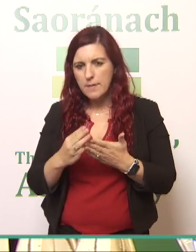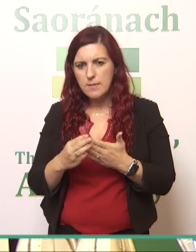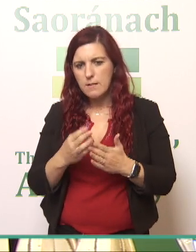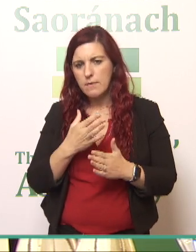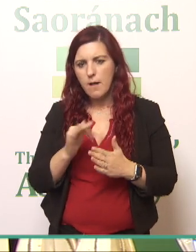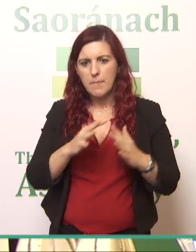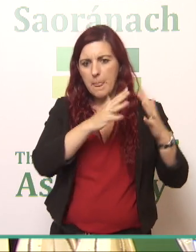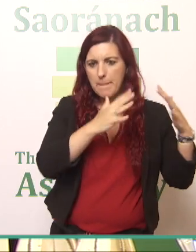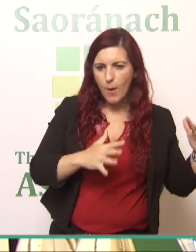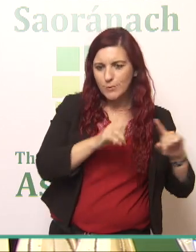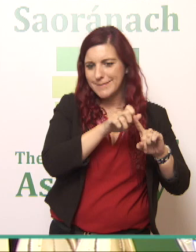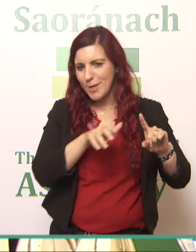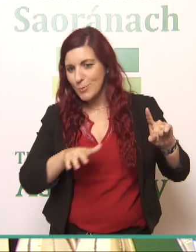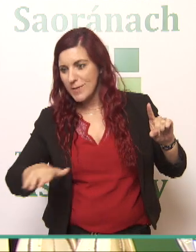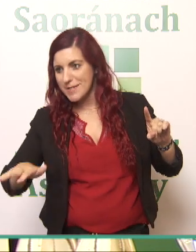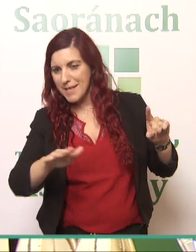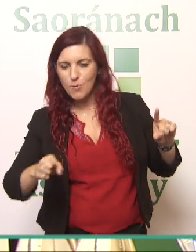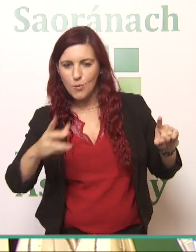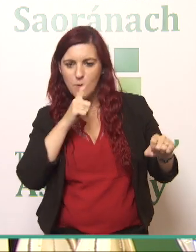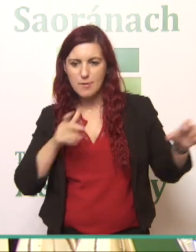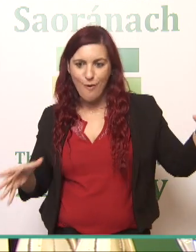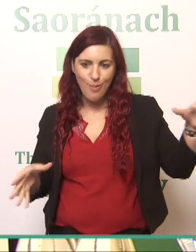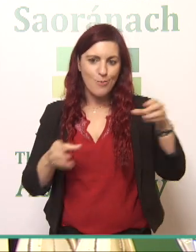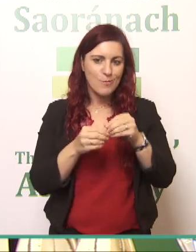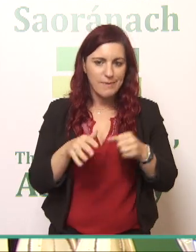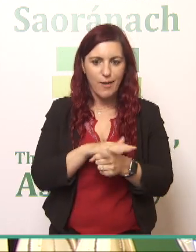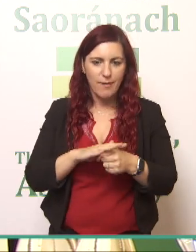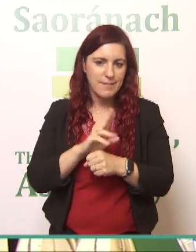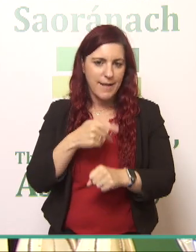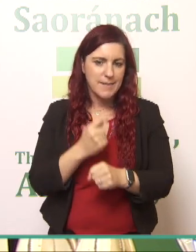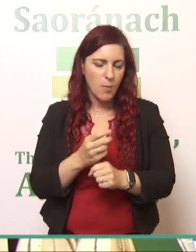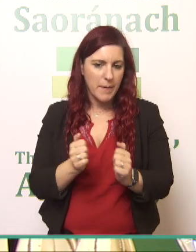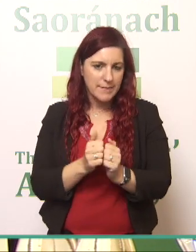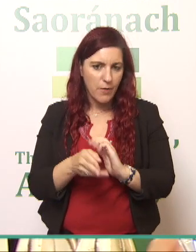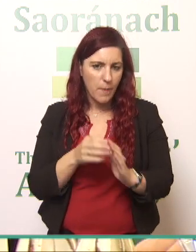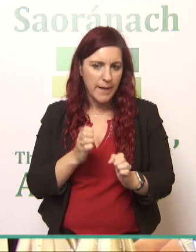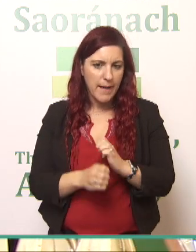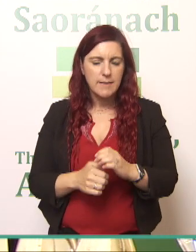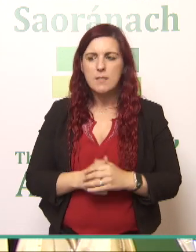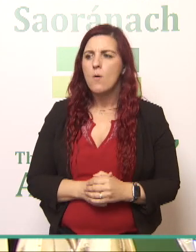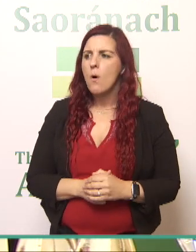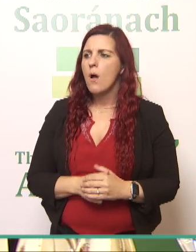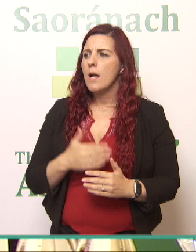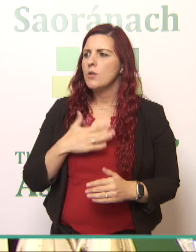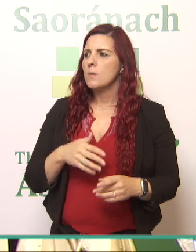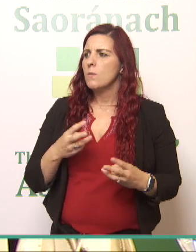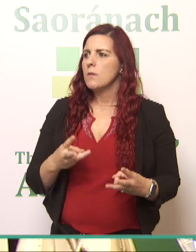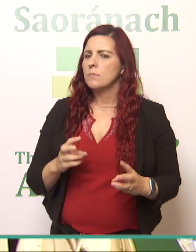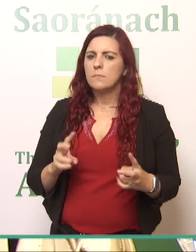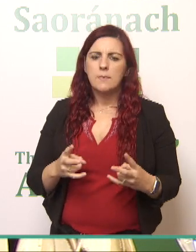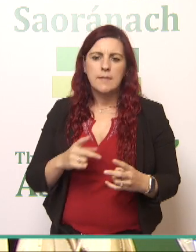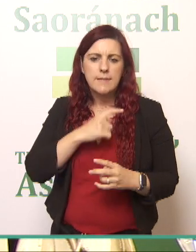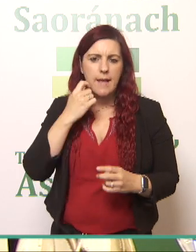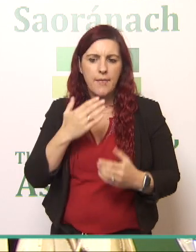the mountains to the sea, so we'll incorporate all those elements of that. And I just want to say thank you